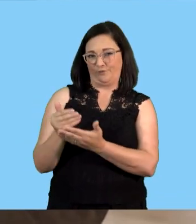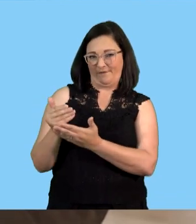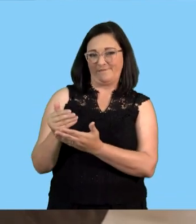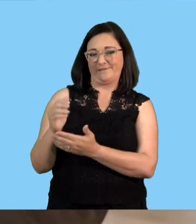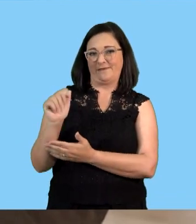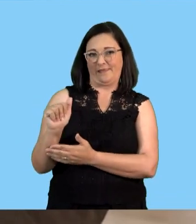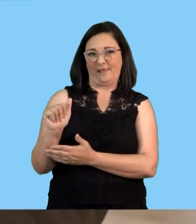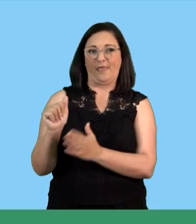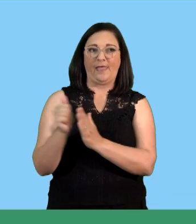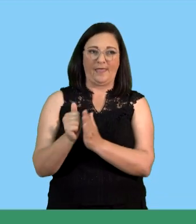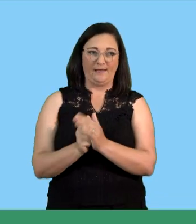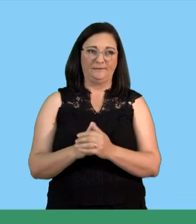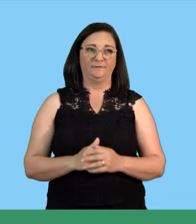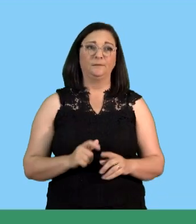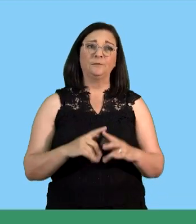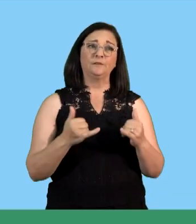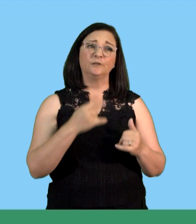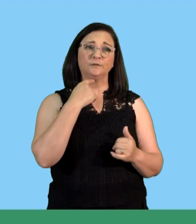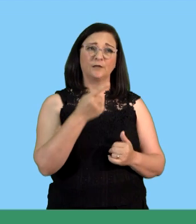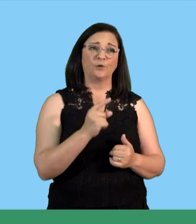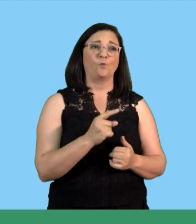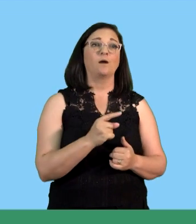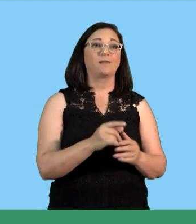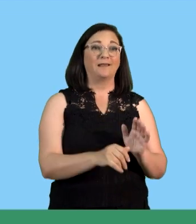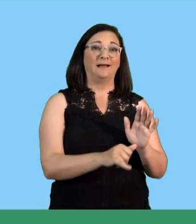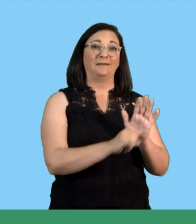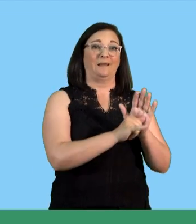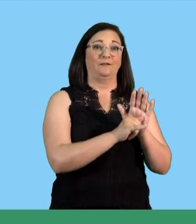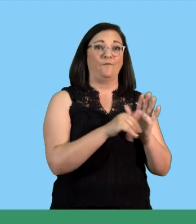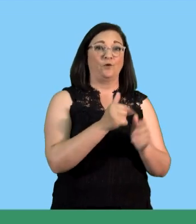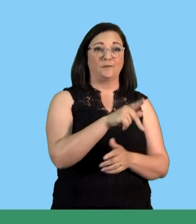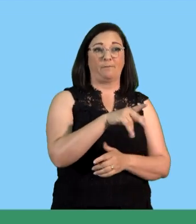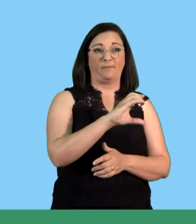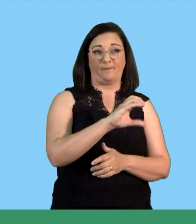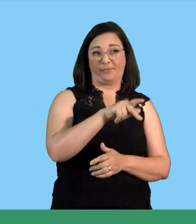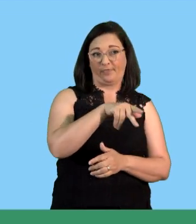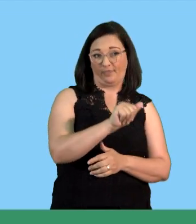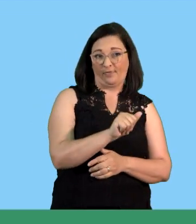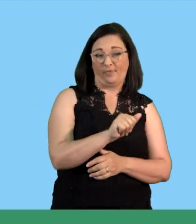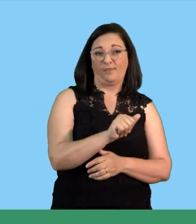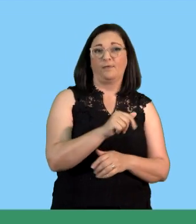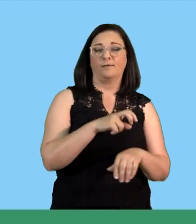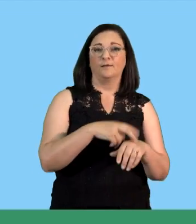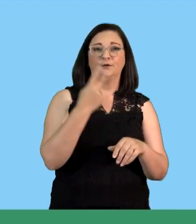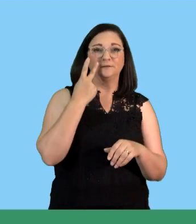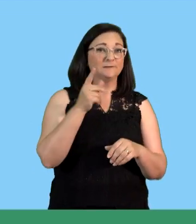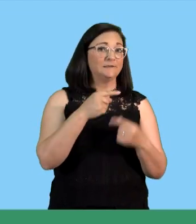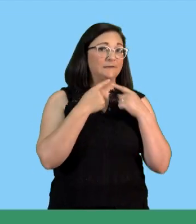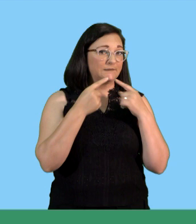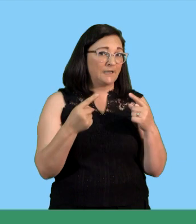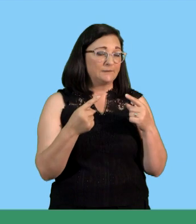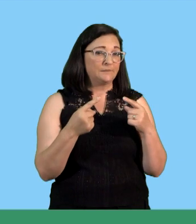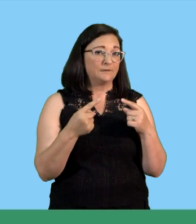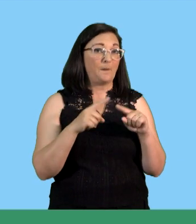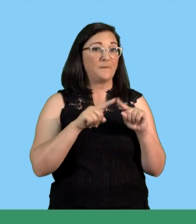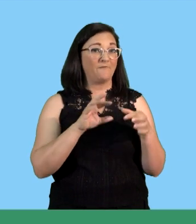says, identify the consumer rights according to CPA illustrated in each statement below. Here's